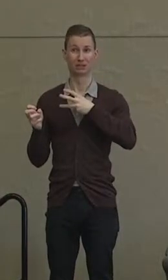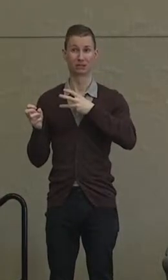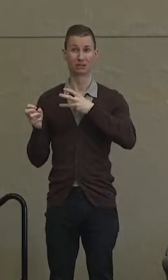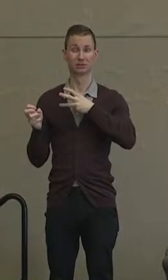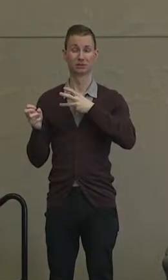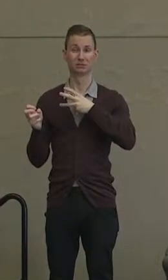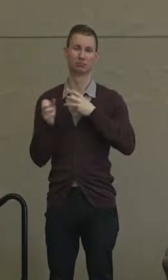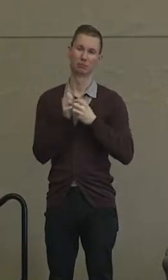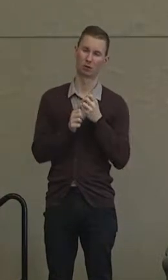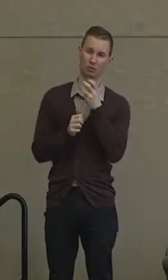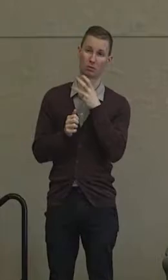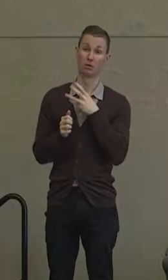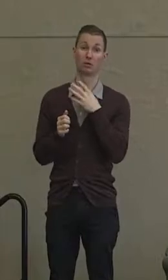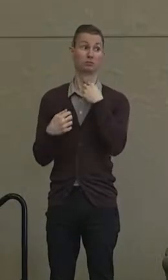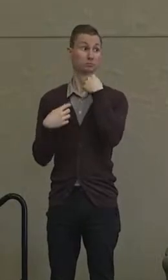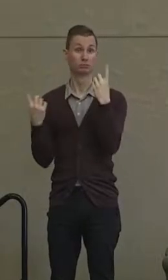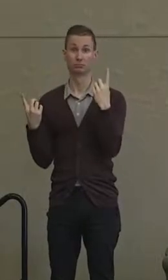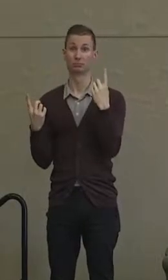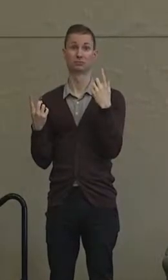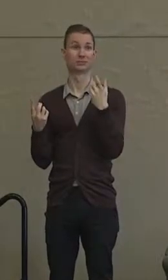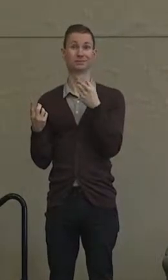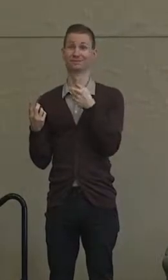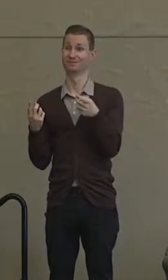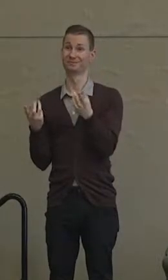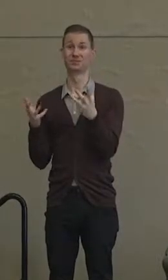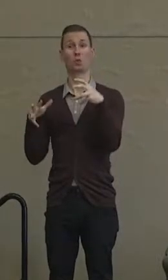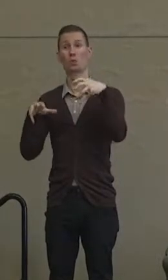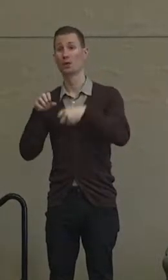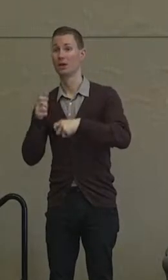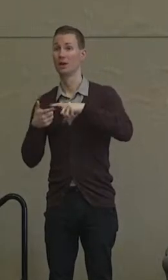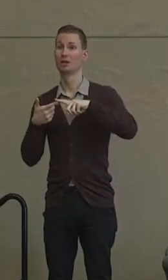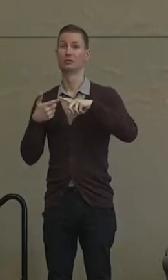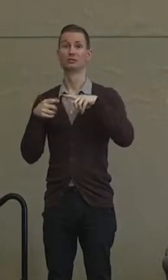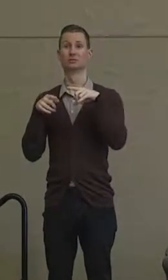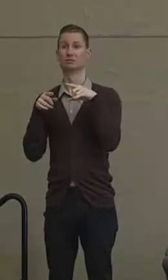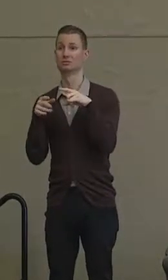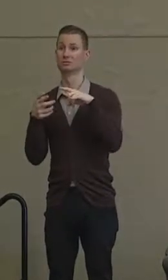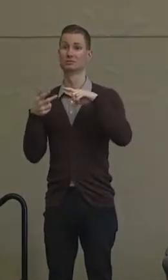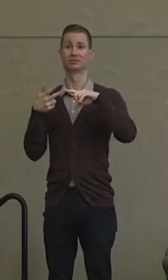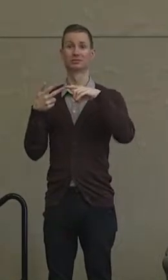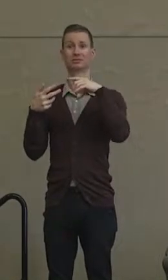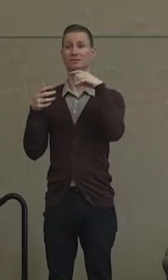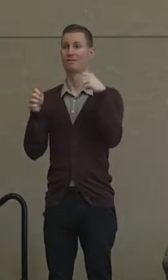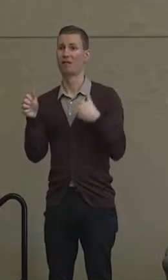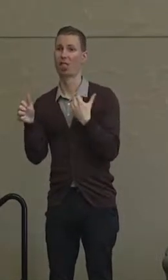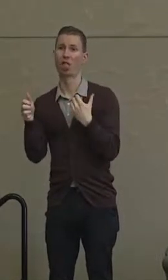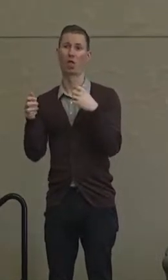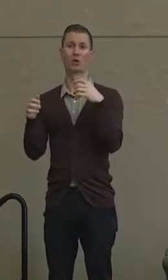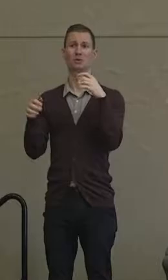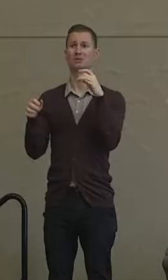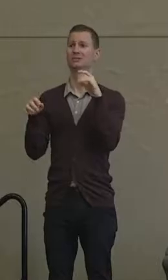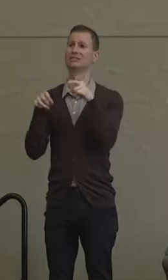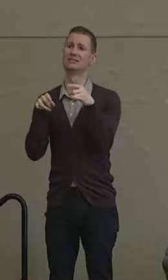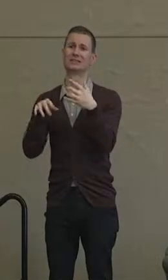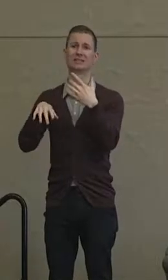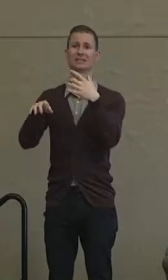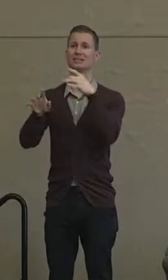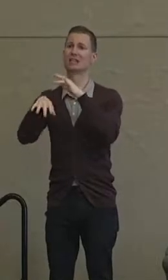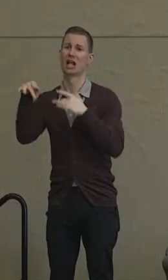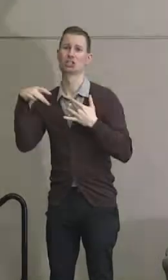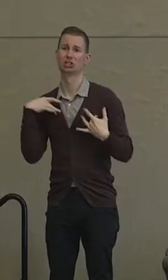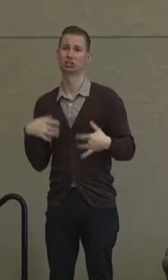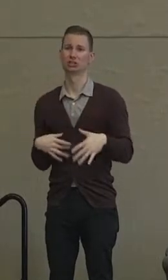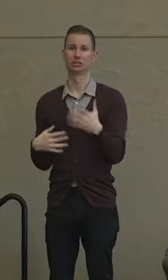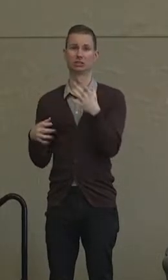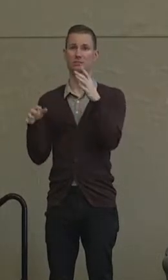that they have been raped, assaulted, harassed, stalked, teased, humiliated, touched when they didn't want to be,